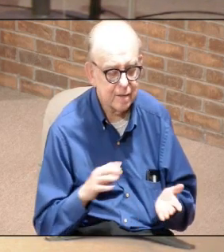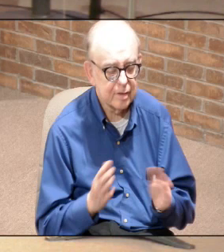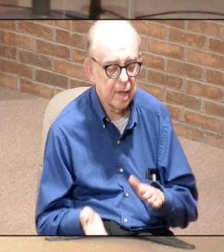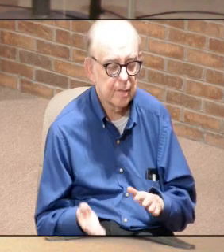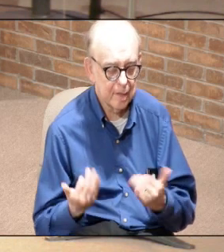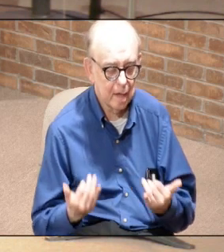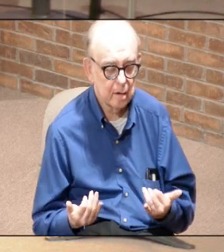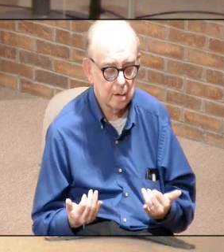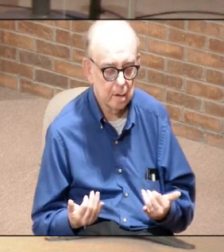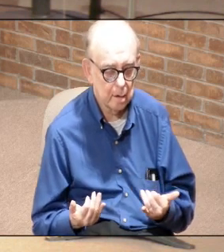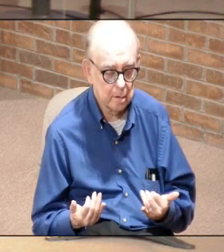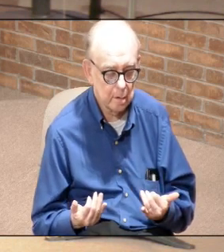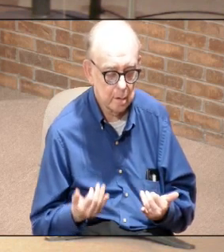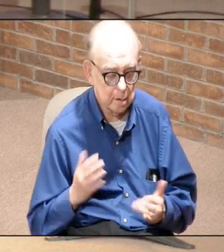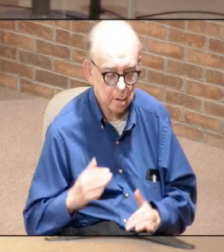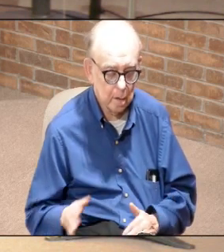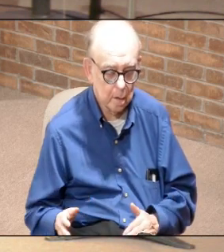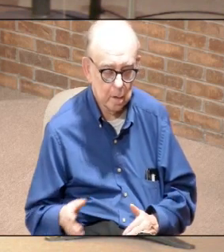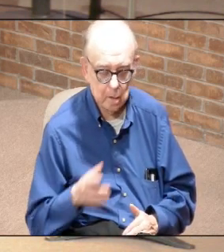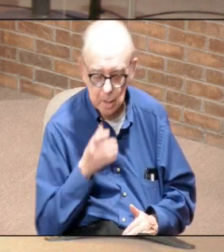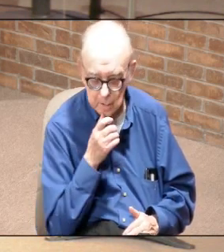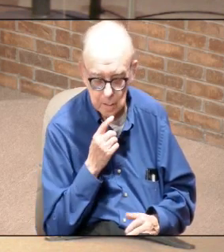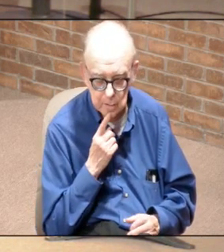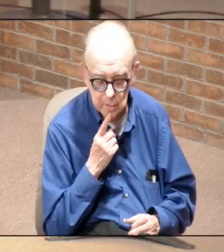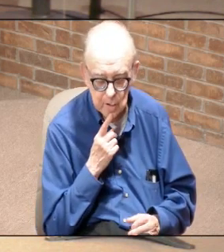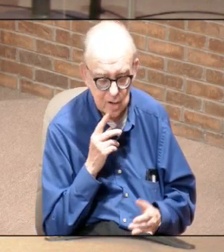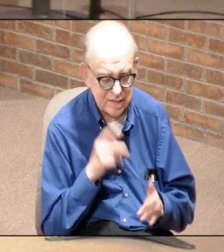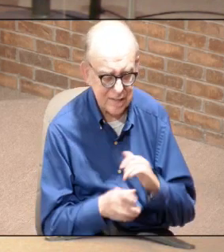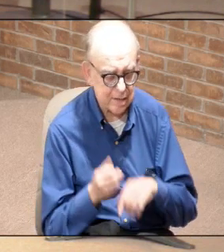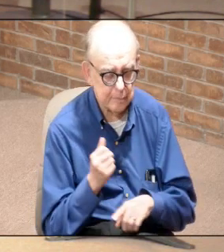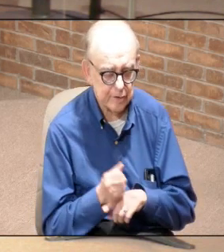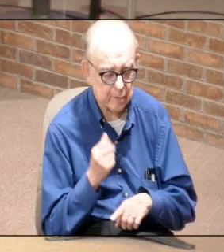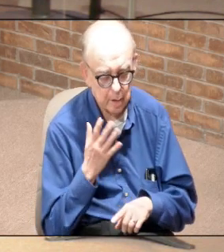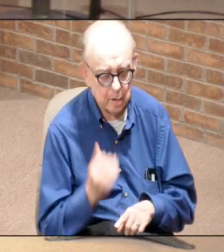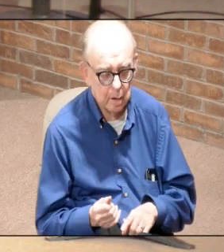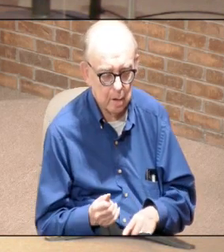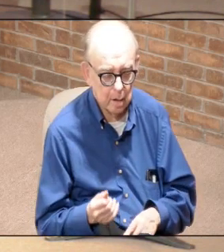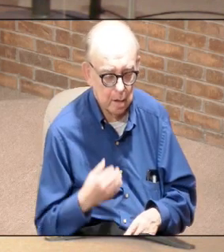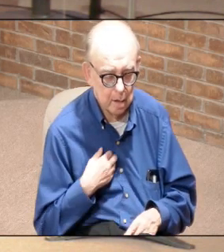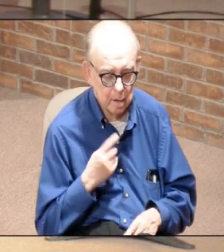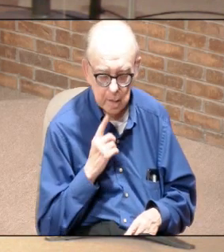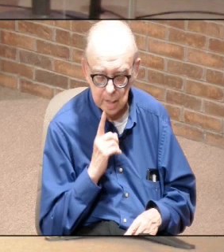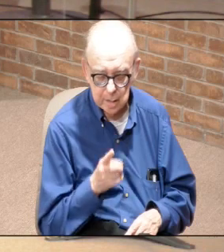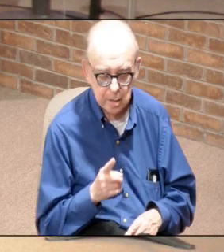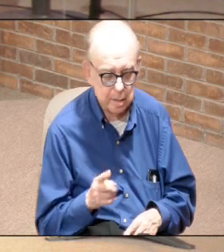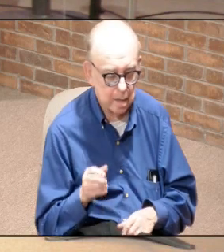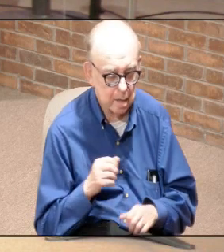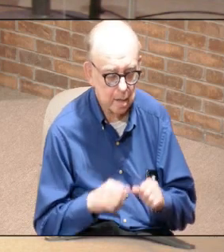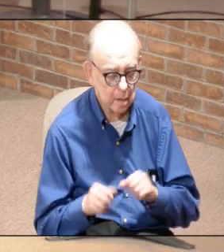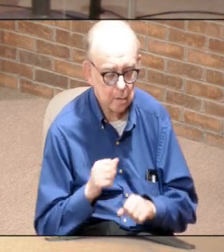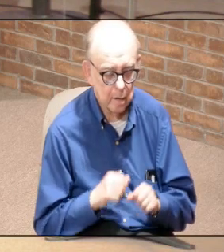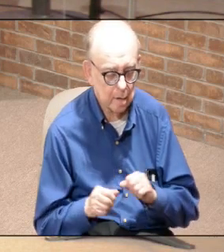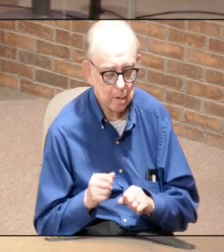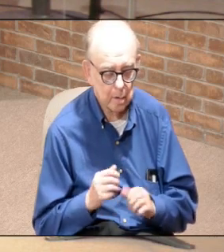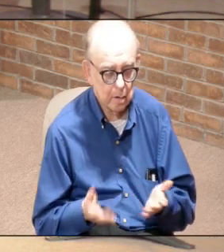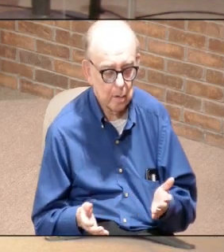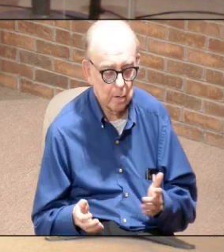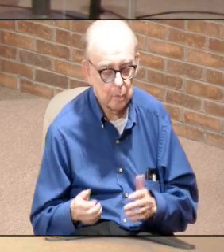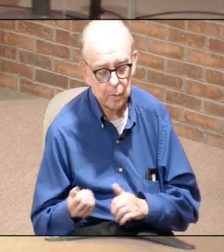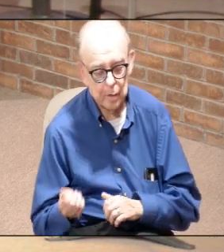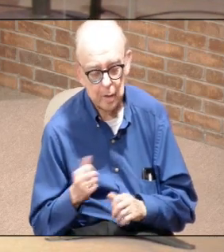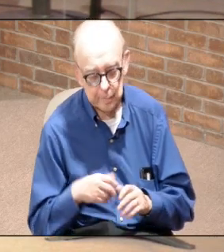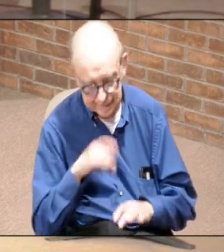happening today is children who are committing suicide because they haven't been able to socially interact with